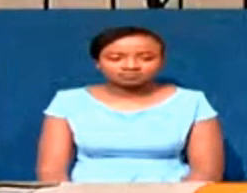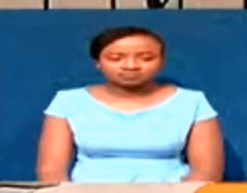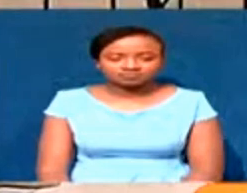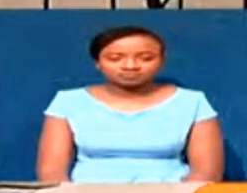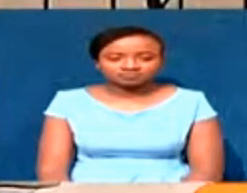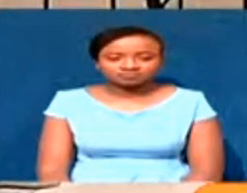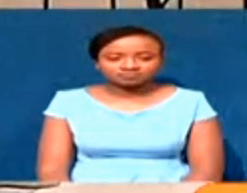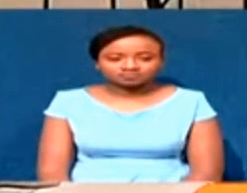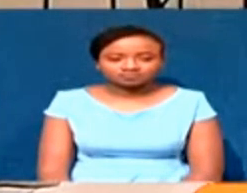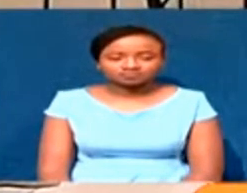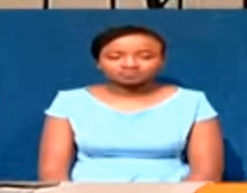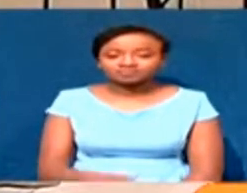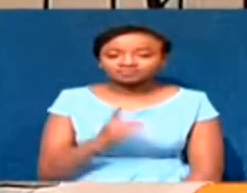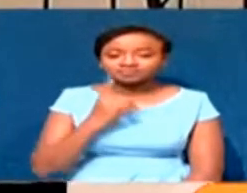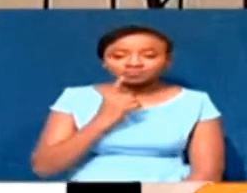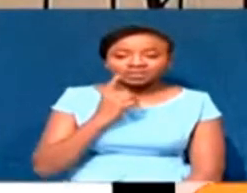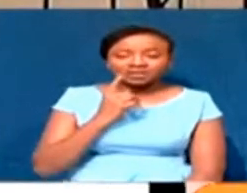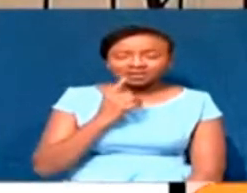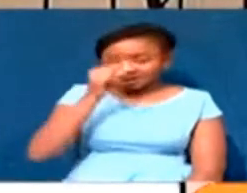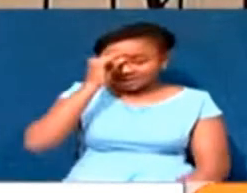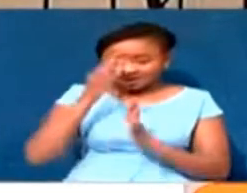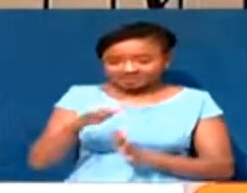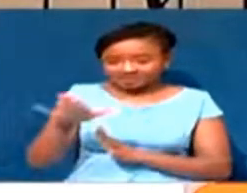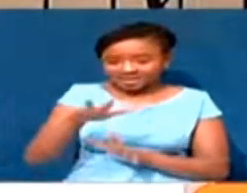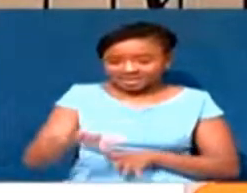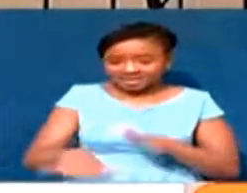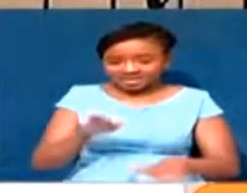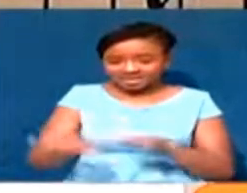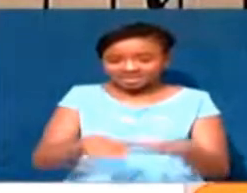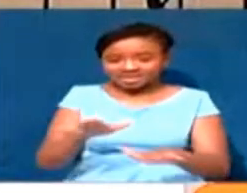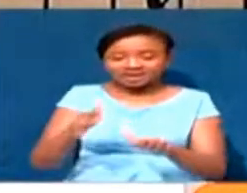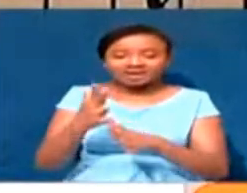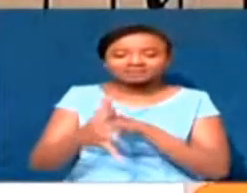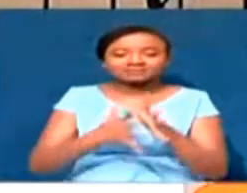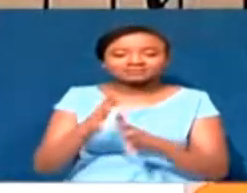Embattled Kirinyaga Governor Anne Waiguru was yet again summoned to